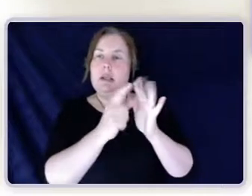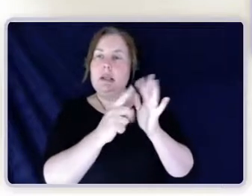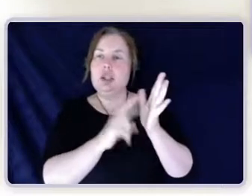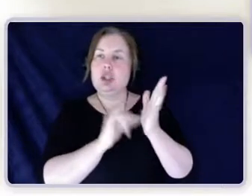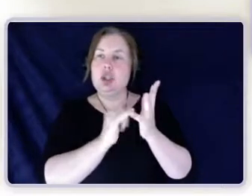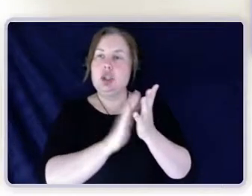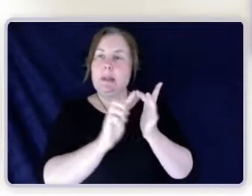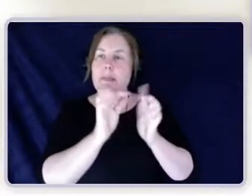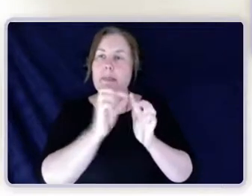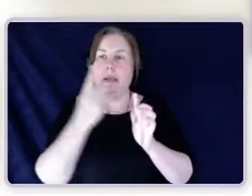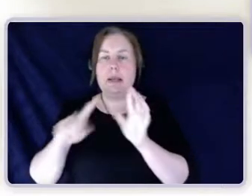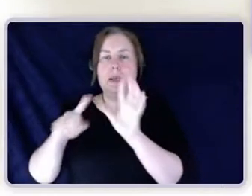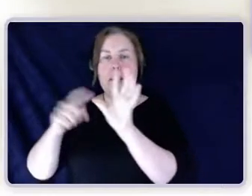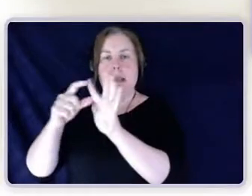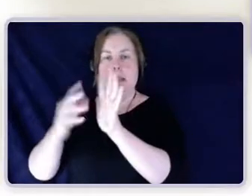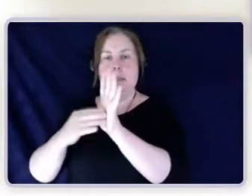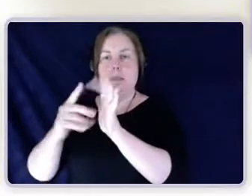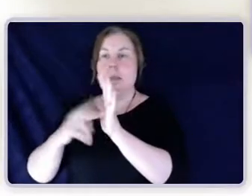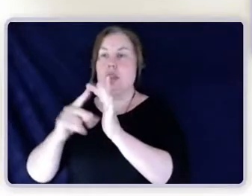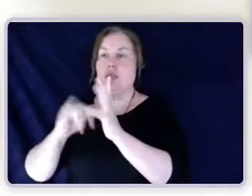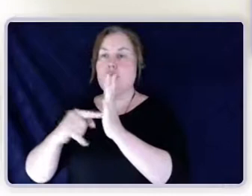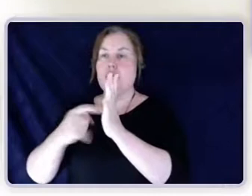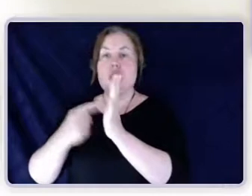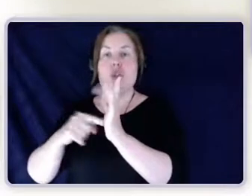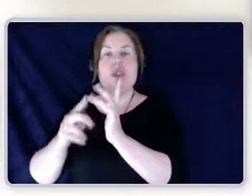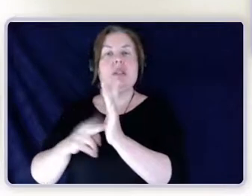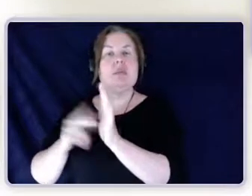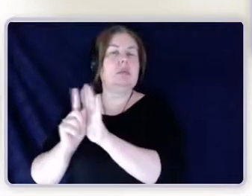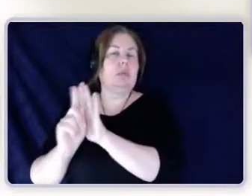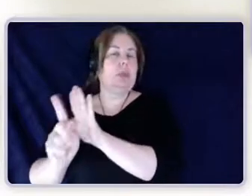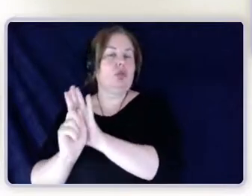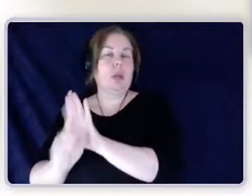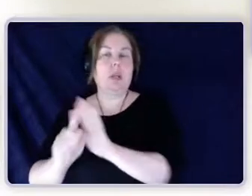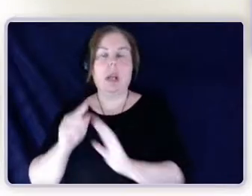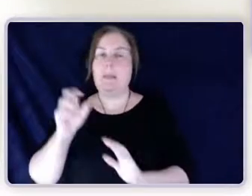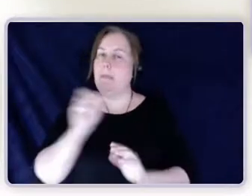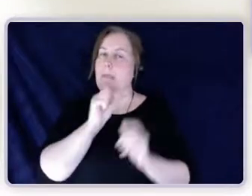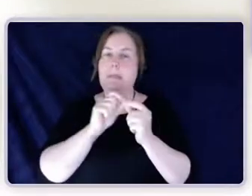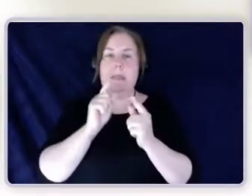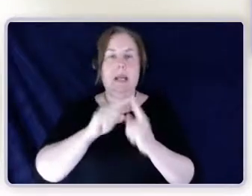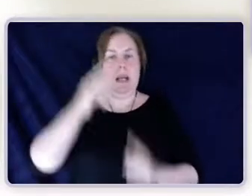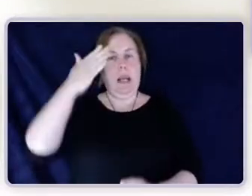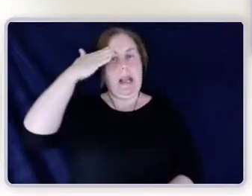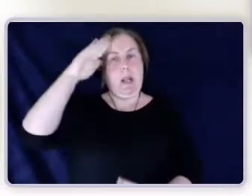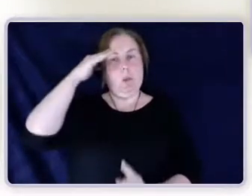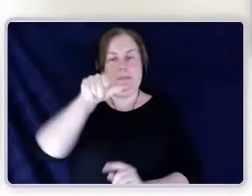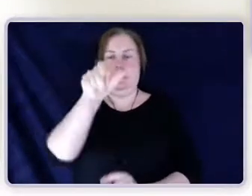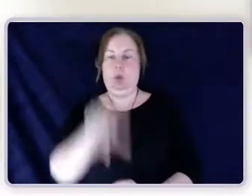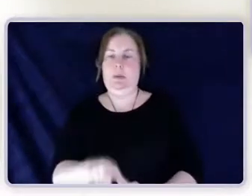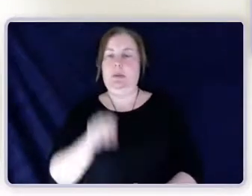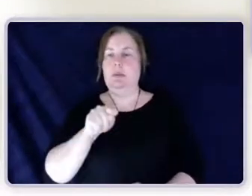be over 18. That said, I read recently that our office, the public